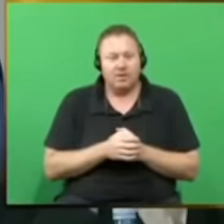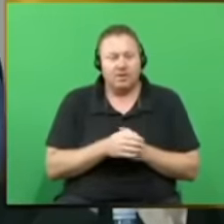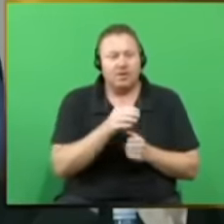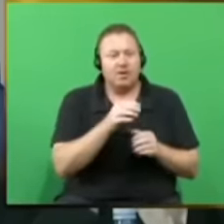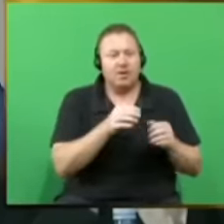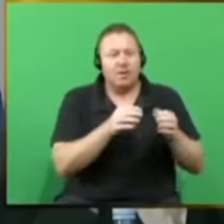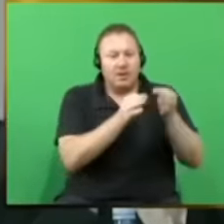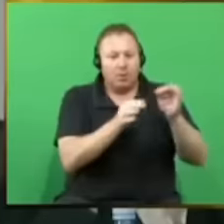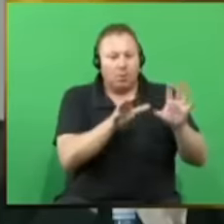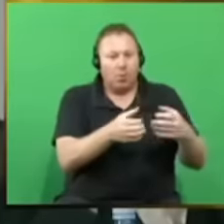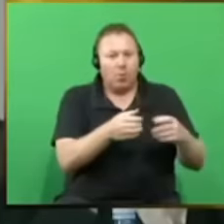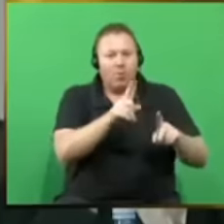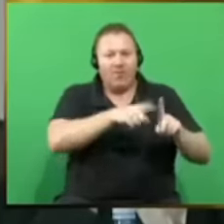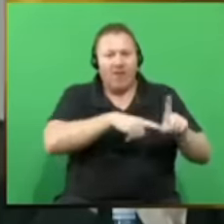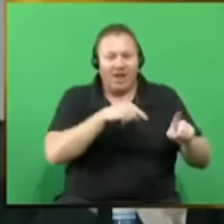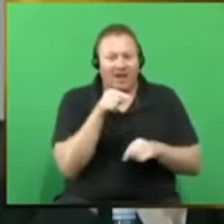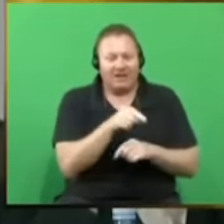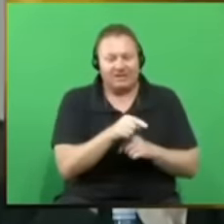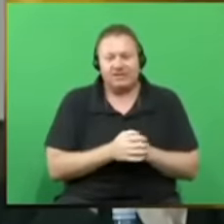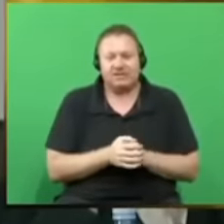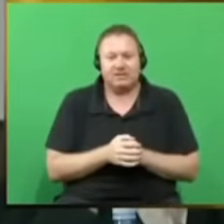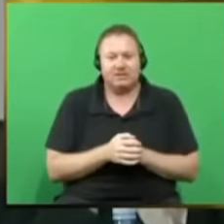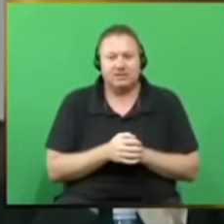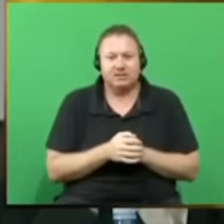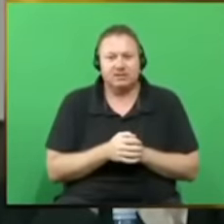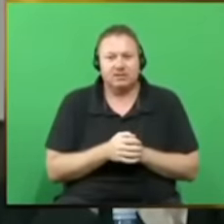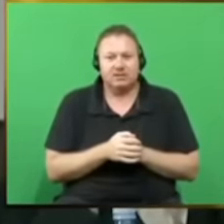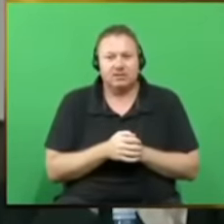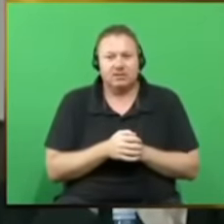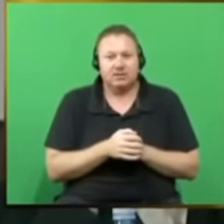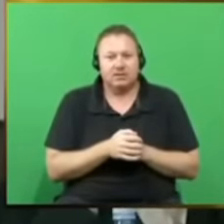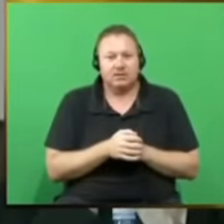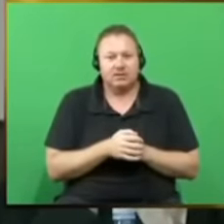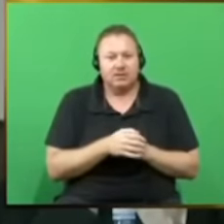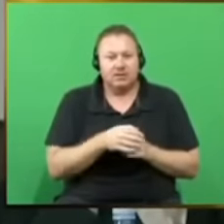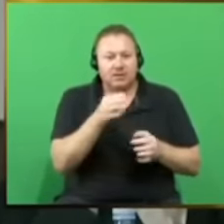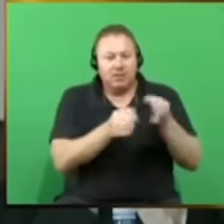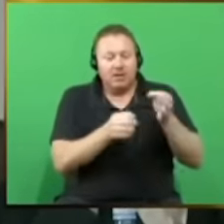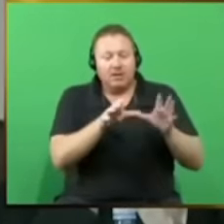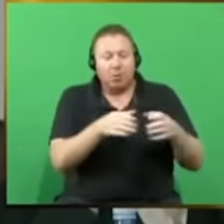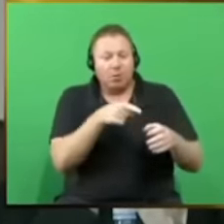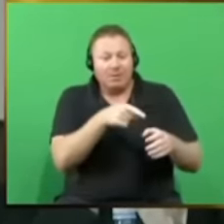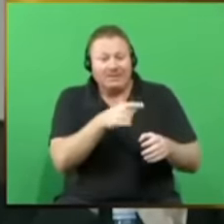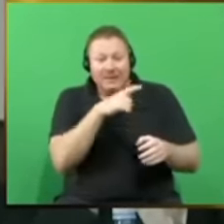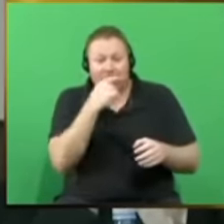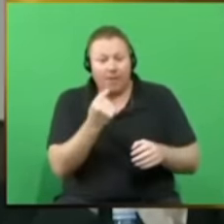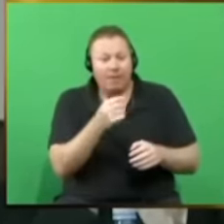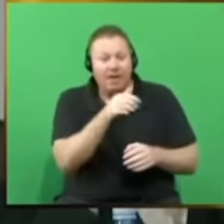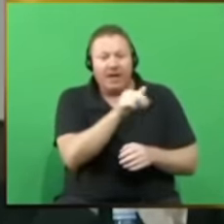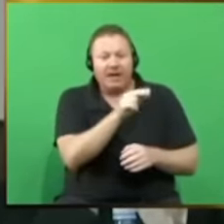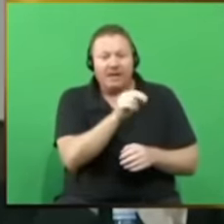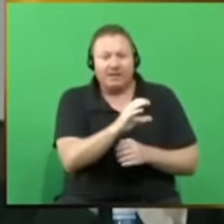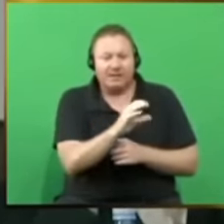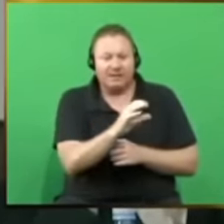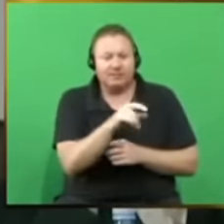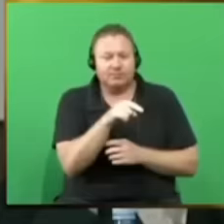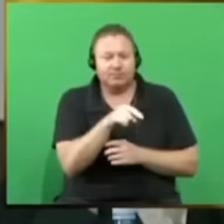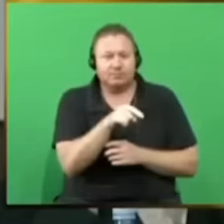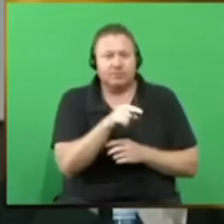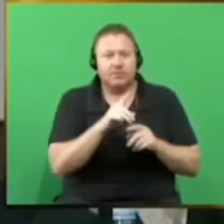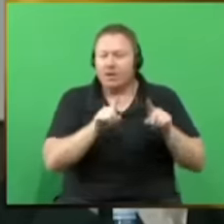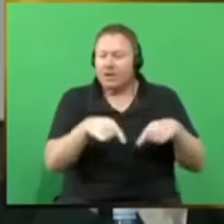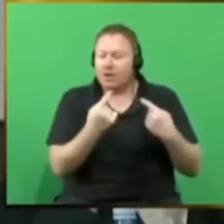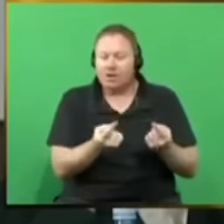failure. A party called the ANC, who cannot keep